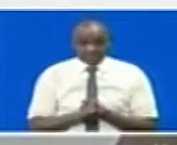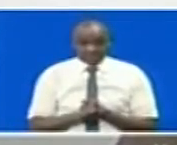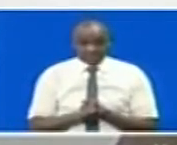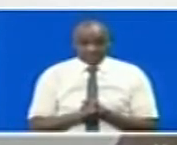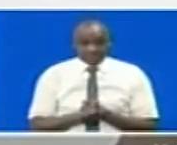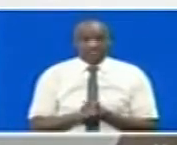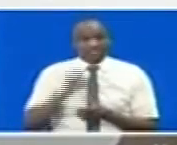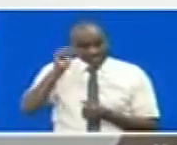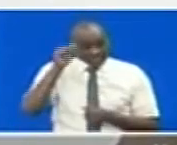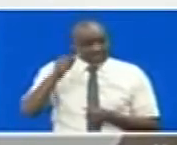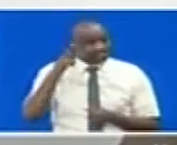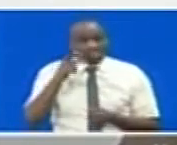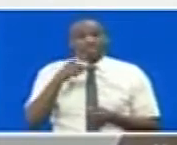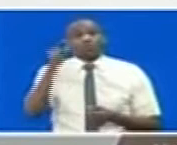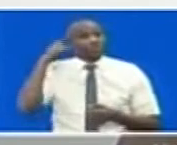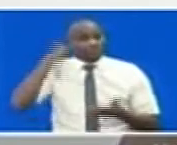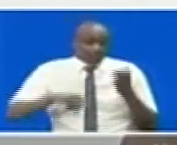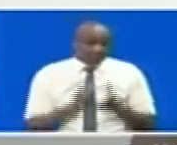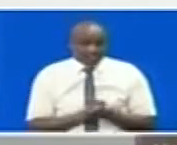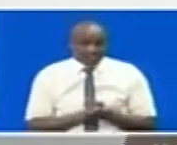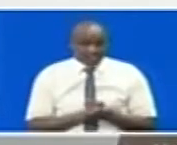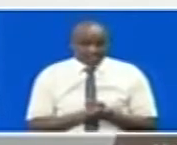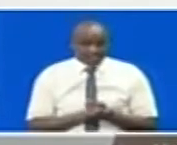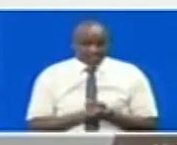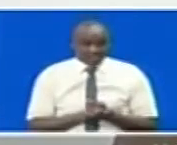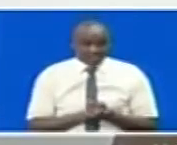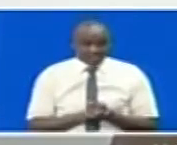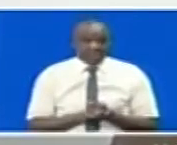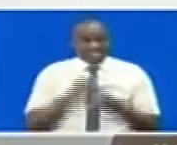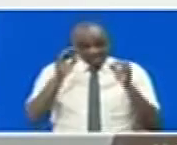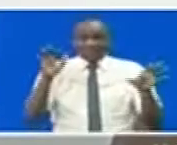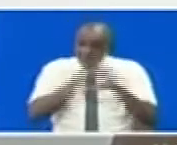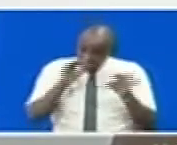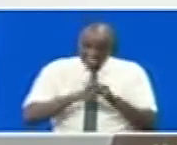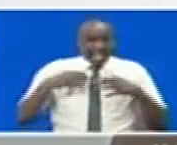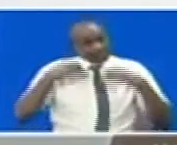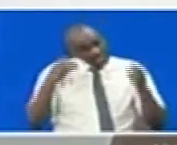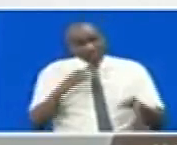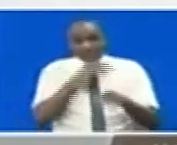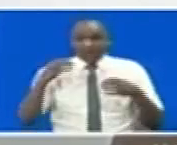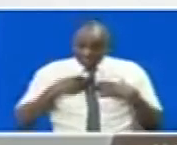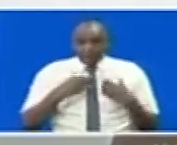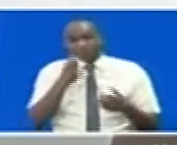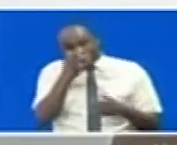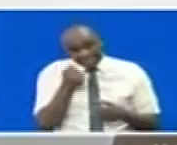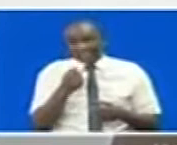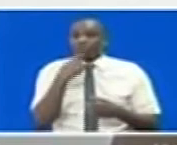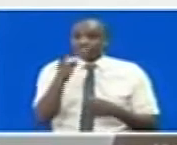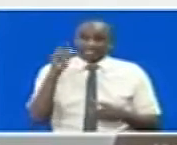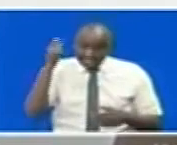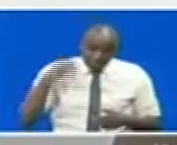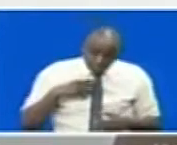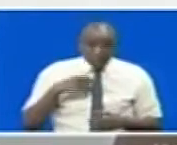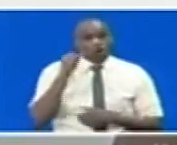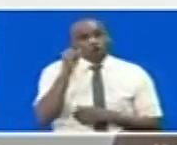Hello? Yes, yes. So what are your thoughts? He says if you don't have the instruments to do your work, then you should either be raising the alarm, going back